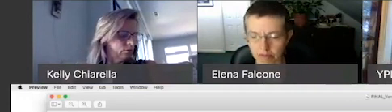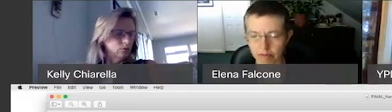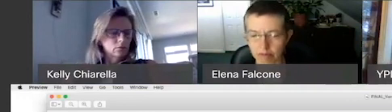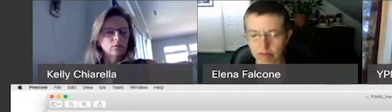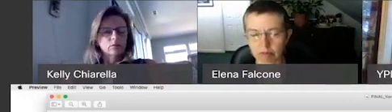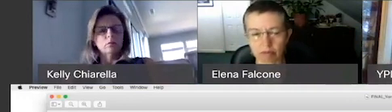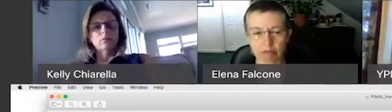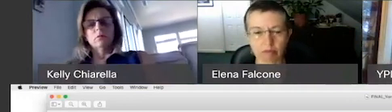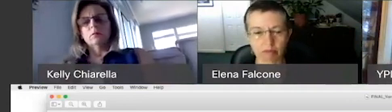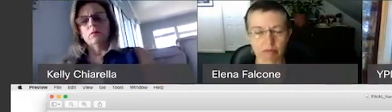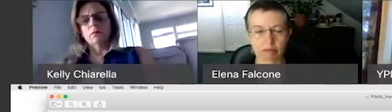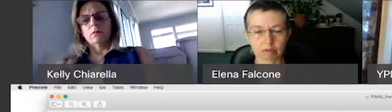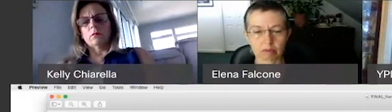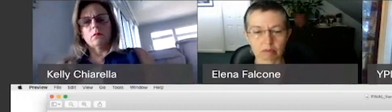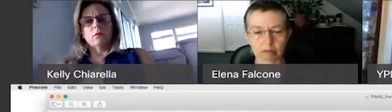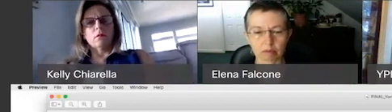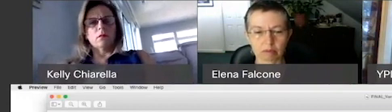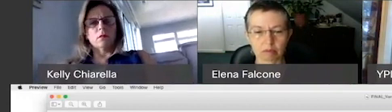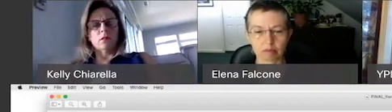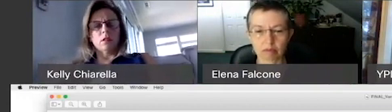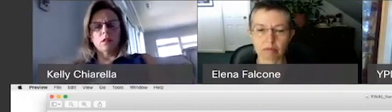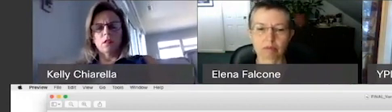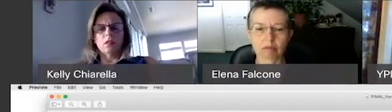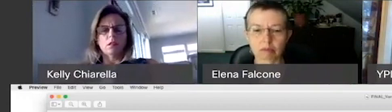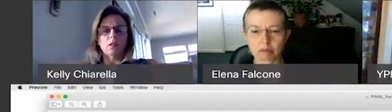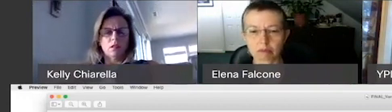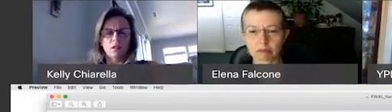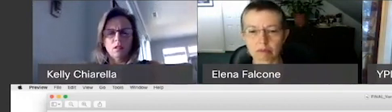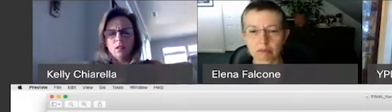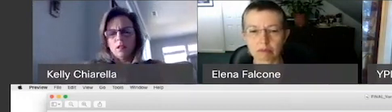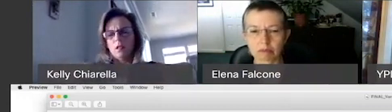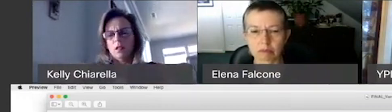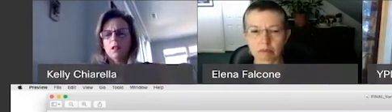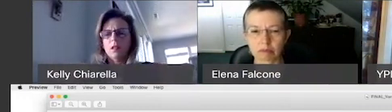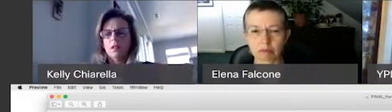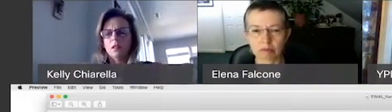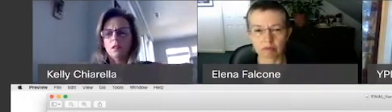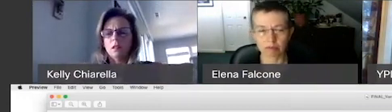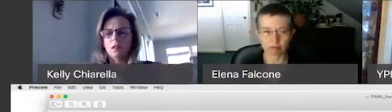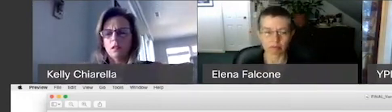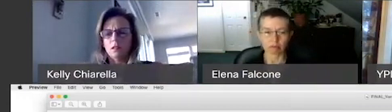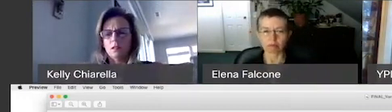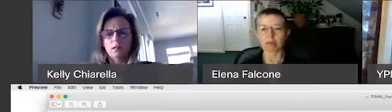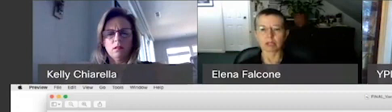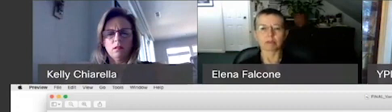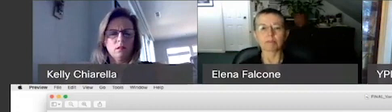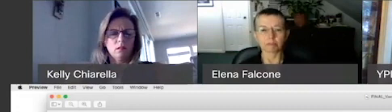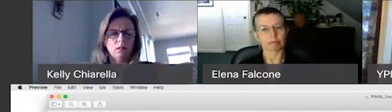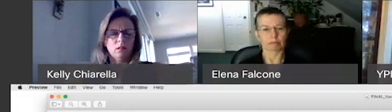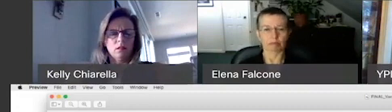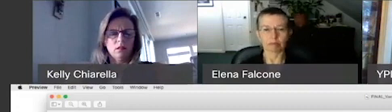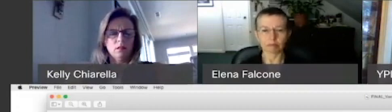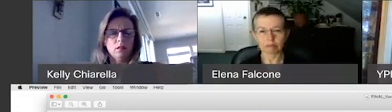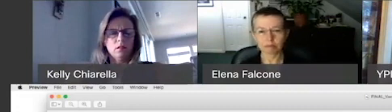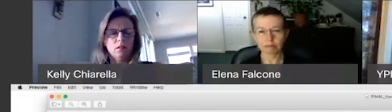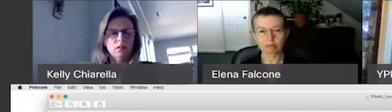letter to that operator. So please be aware of these claims. There's no such thing out there. By definition, it's a claim they're just trying to prey on your